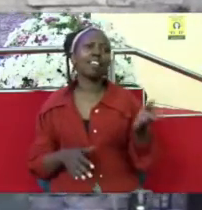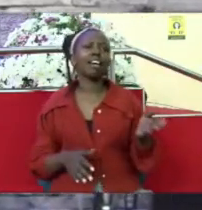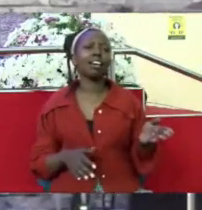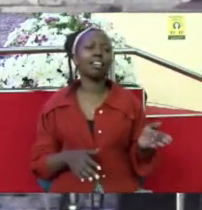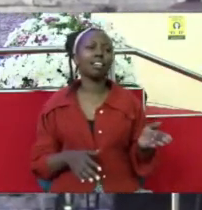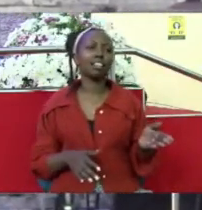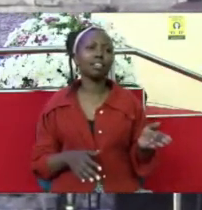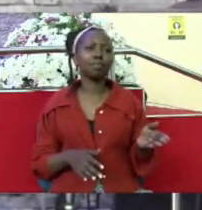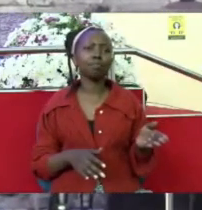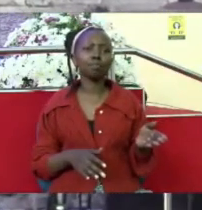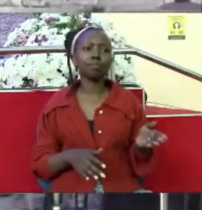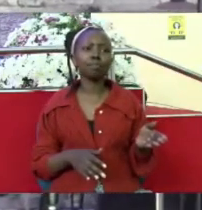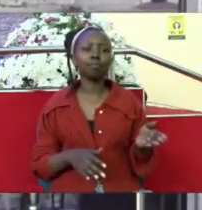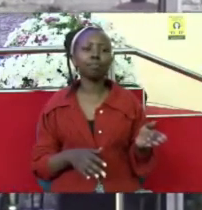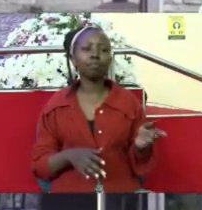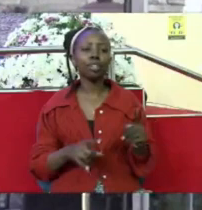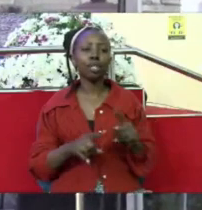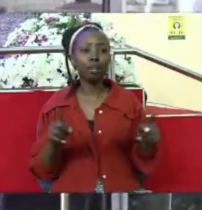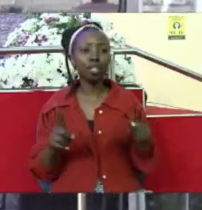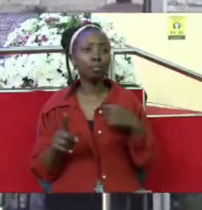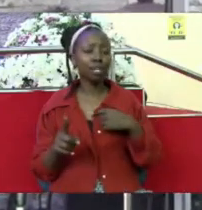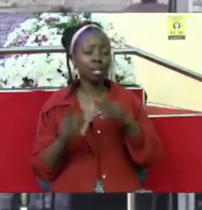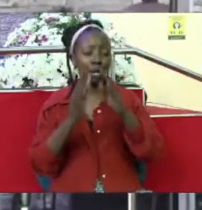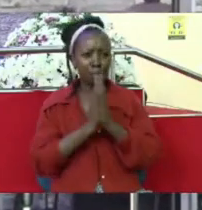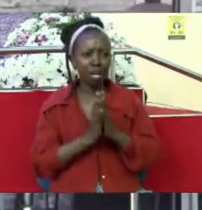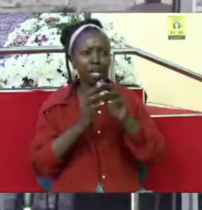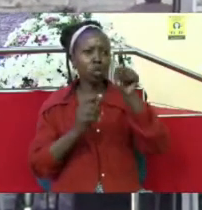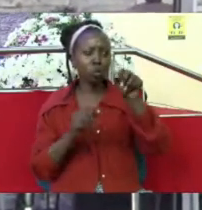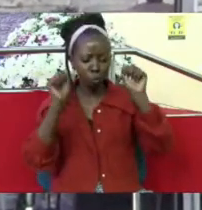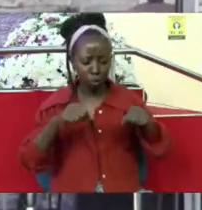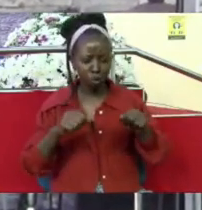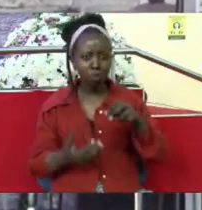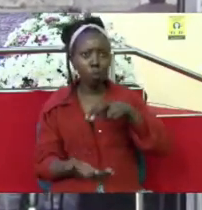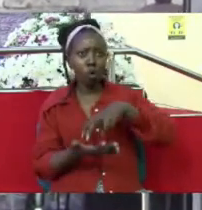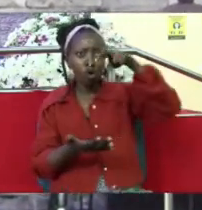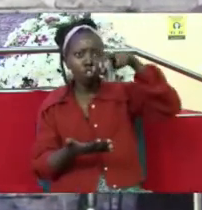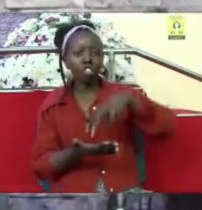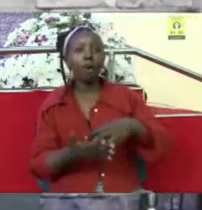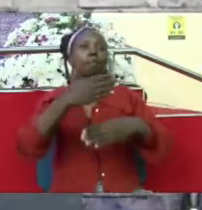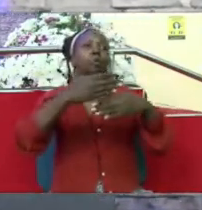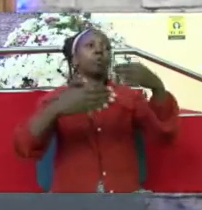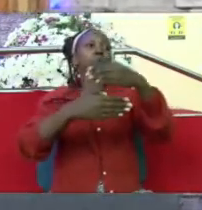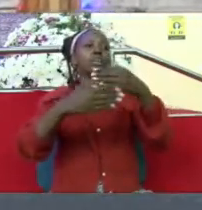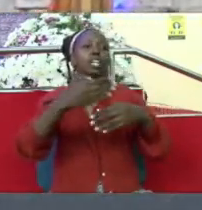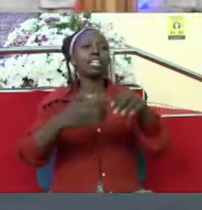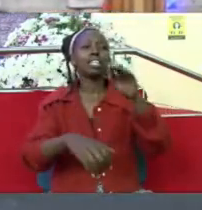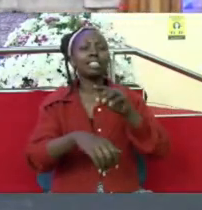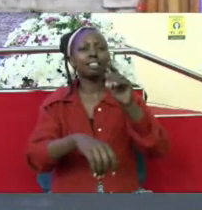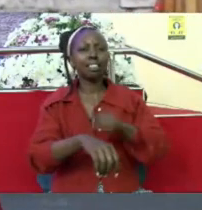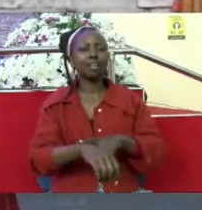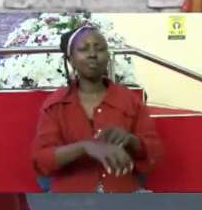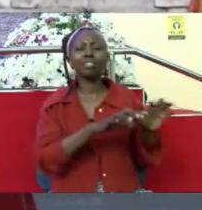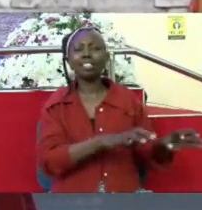you, that you can jump over walls even when pressure is so much.